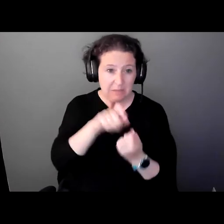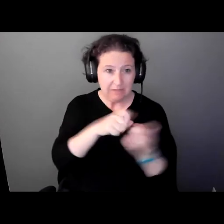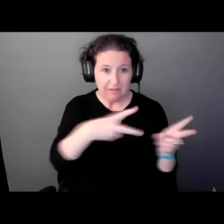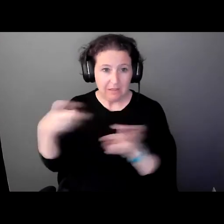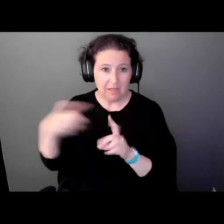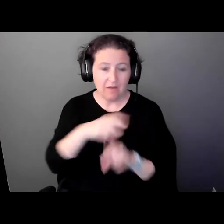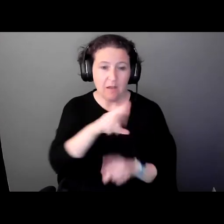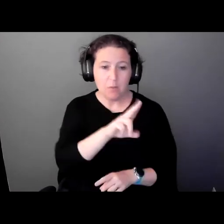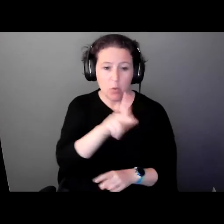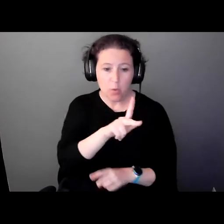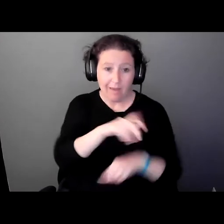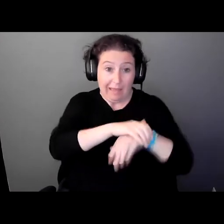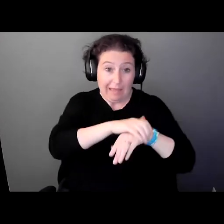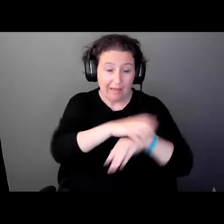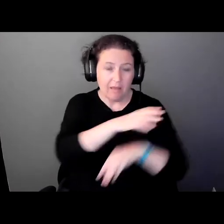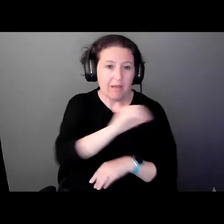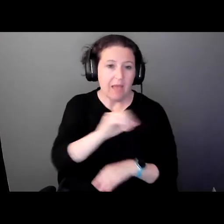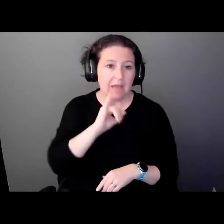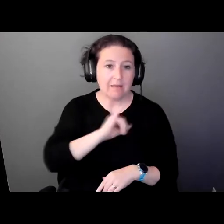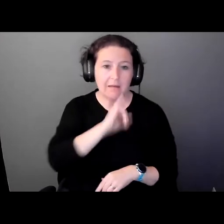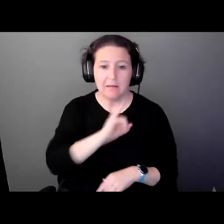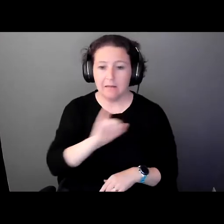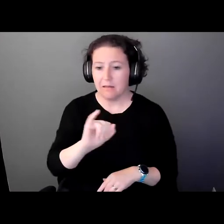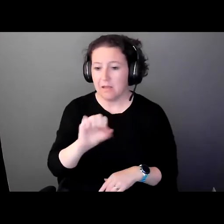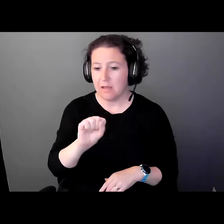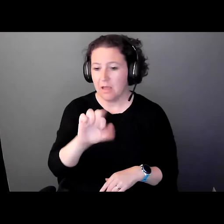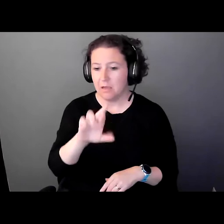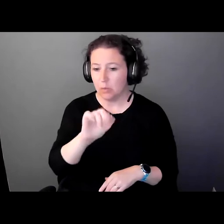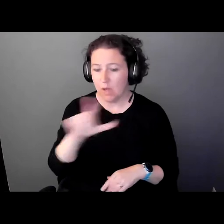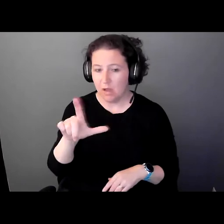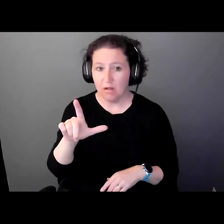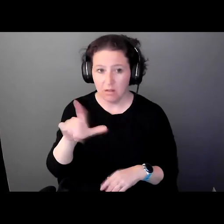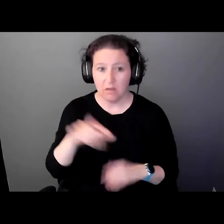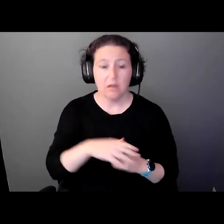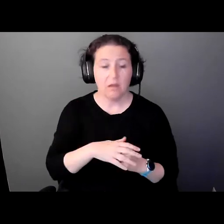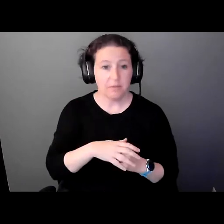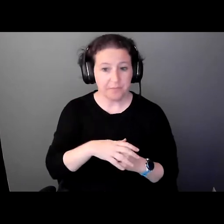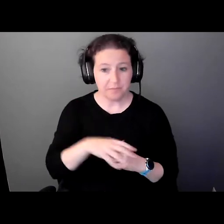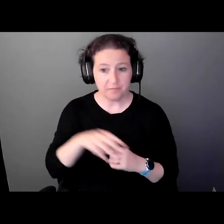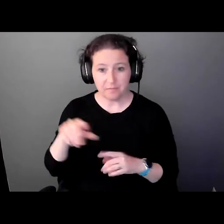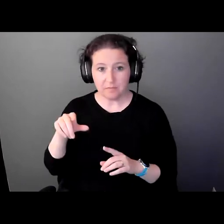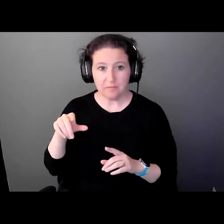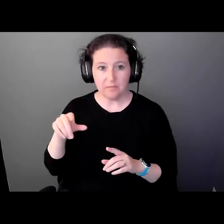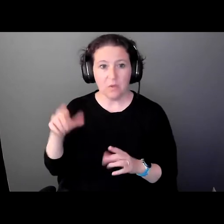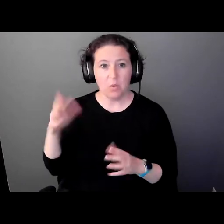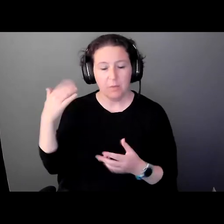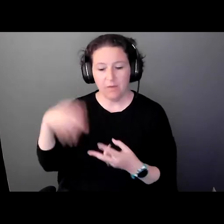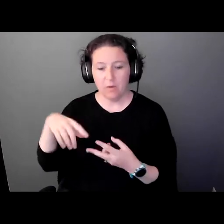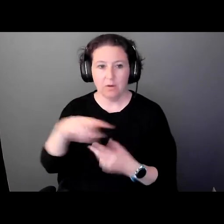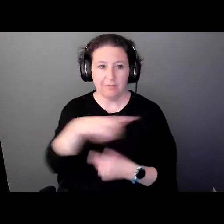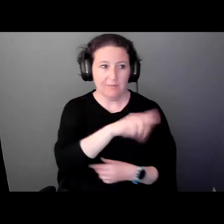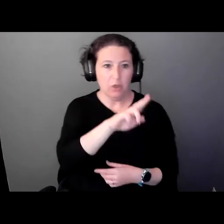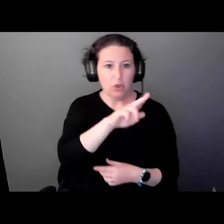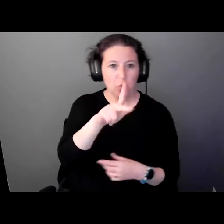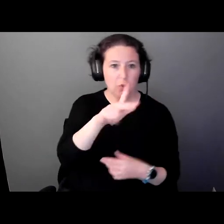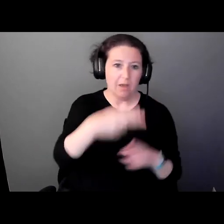Israel, where this variant has replaced what we now call Alpha, the UK variant, or